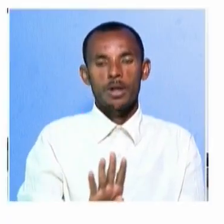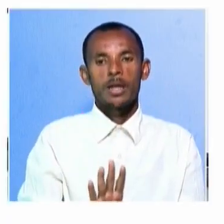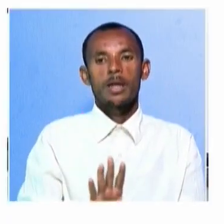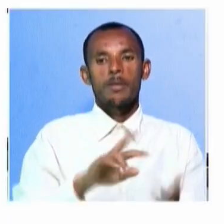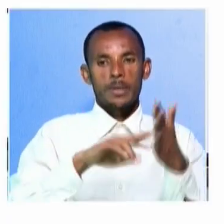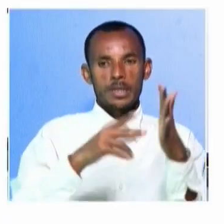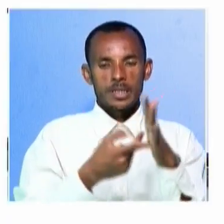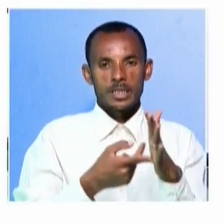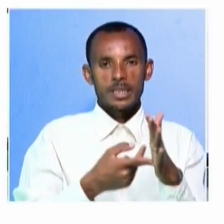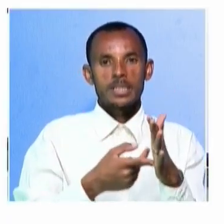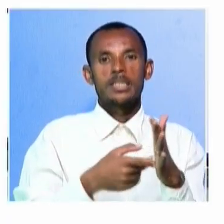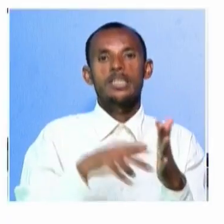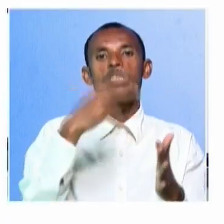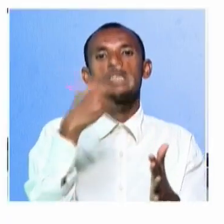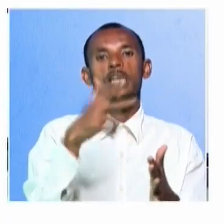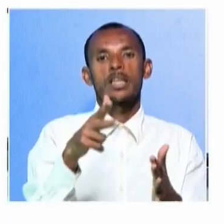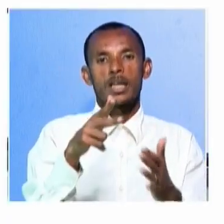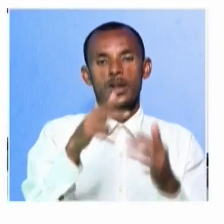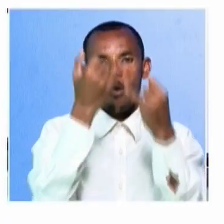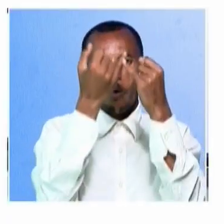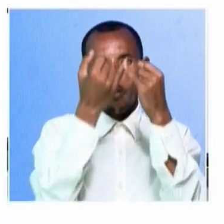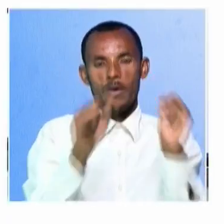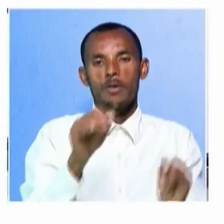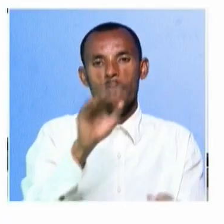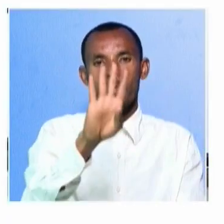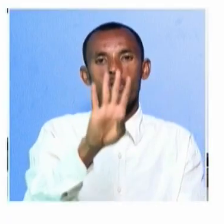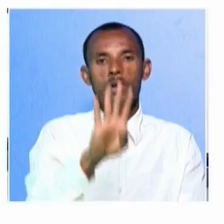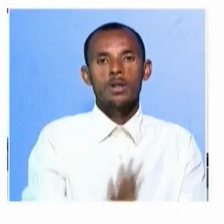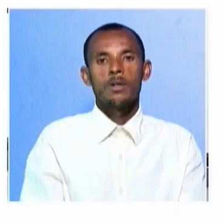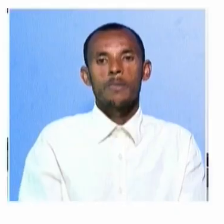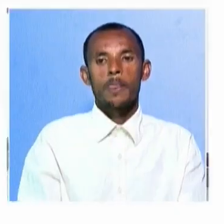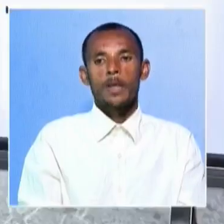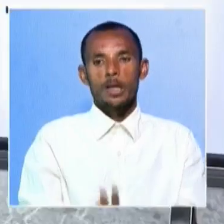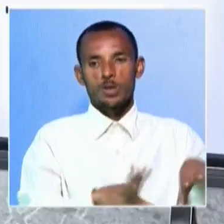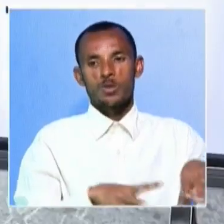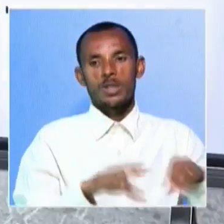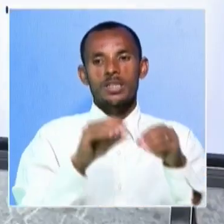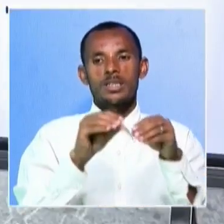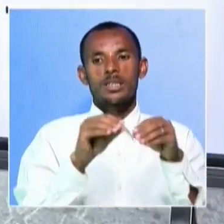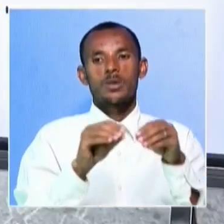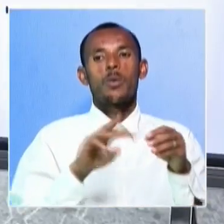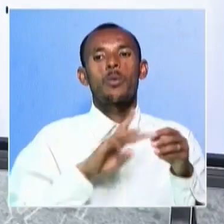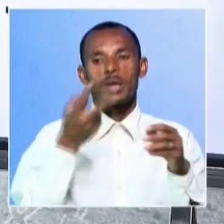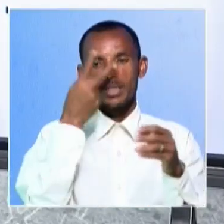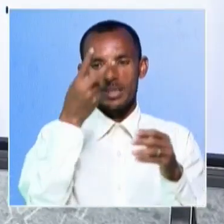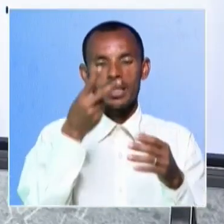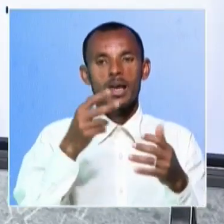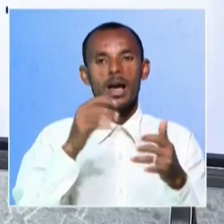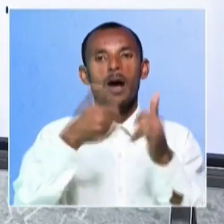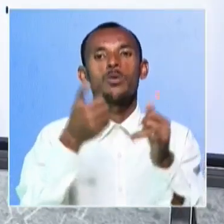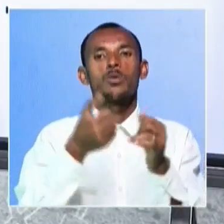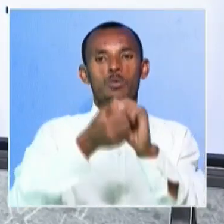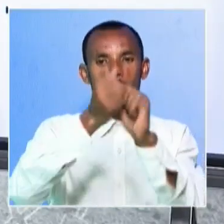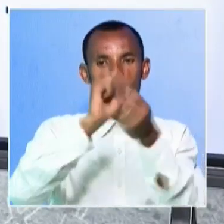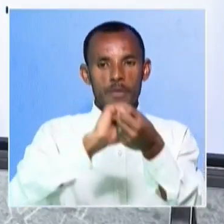13 over 4. Okay, students, we have seen how to